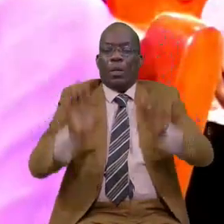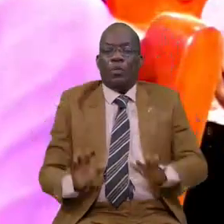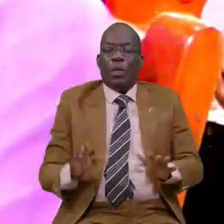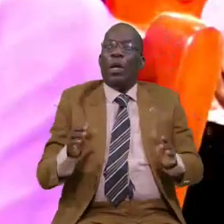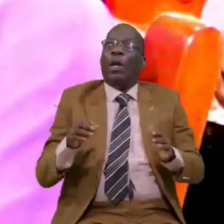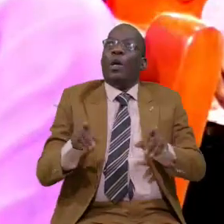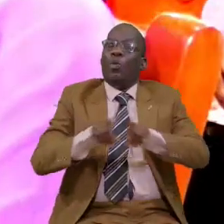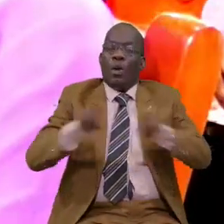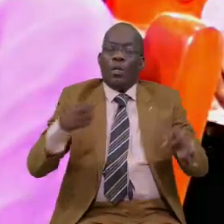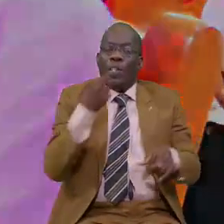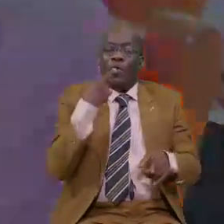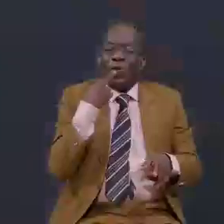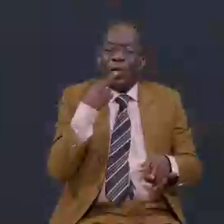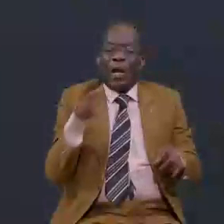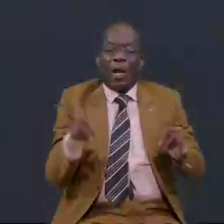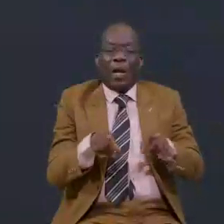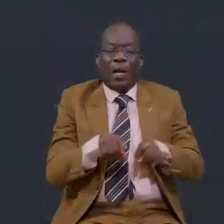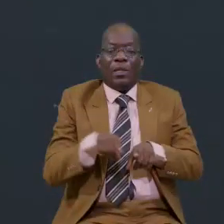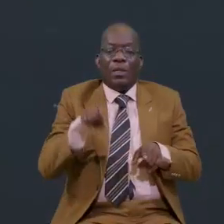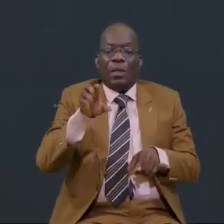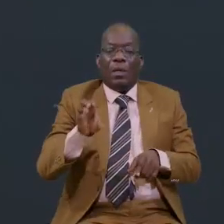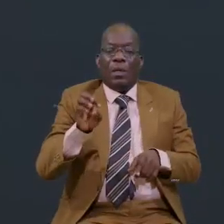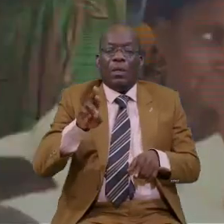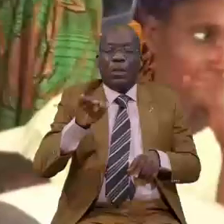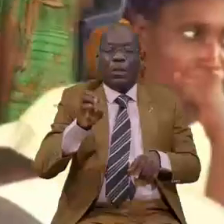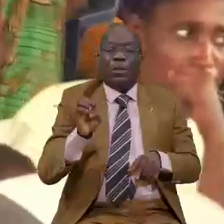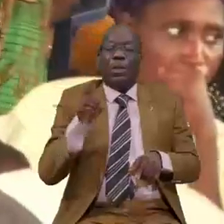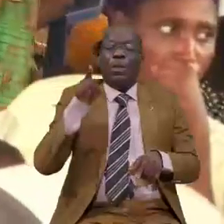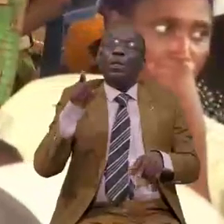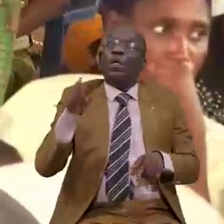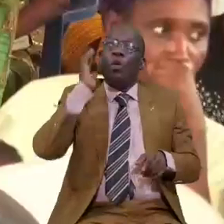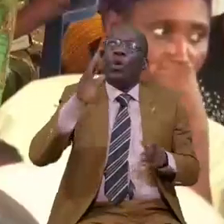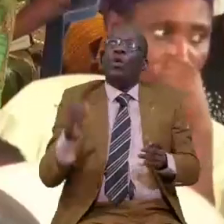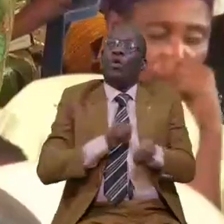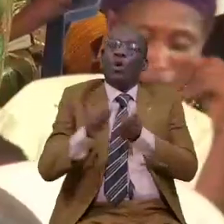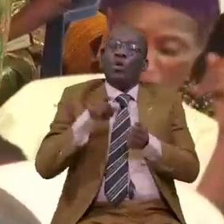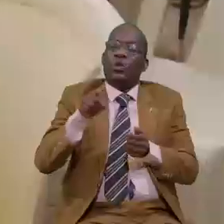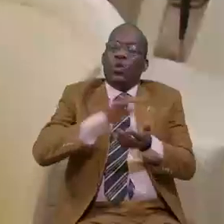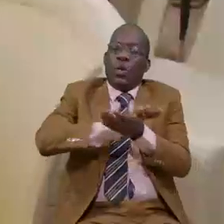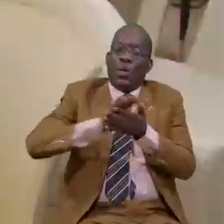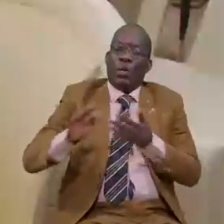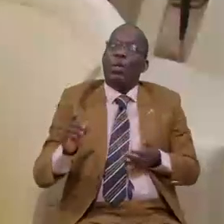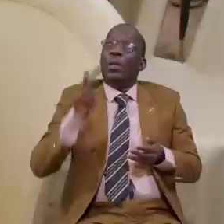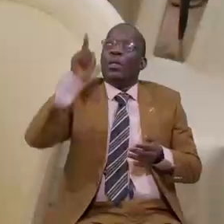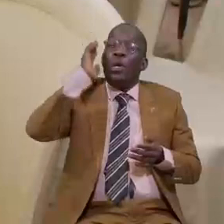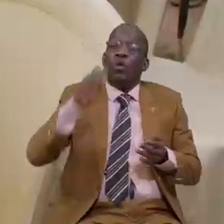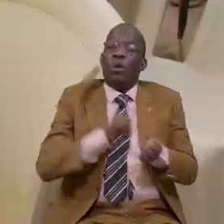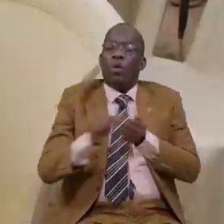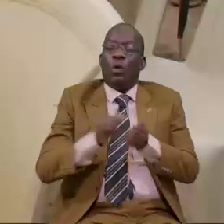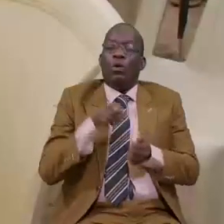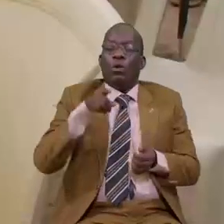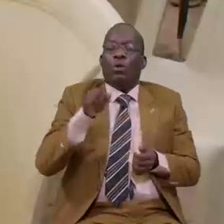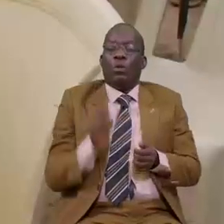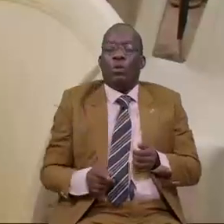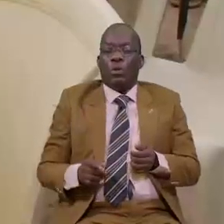shall be as wool. He'll wash you. I said he'll wash you. One thing,